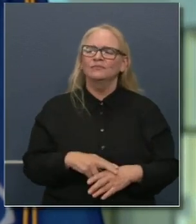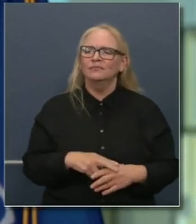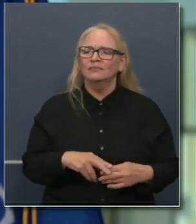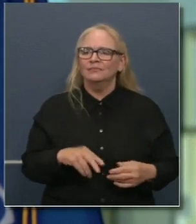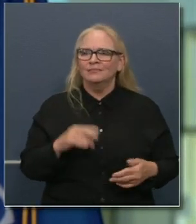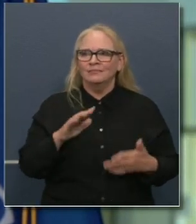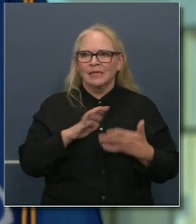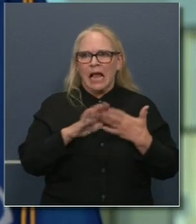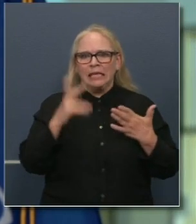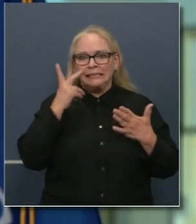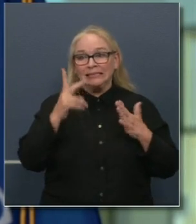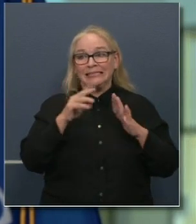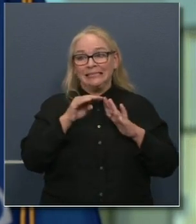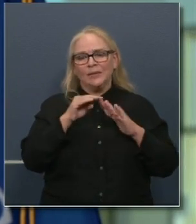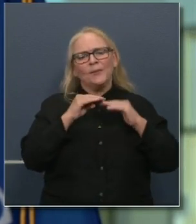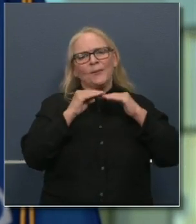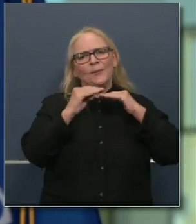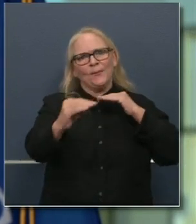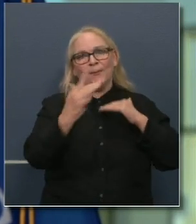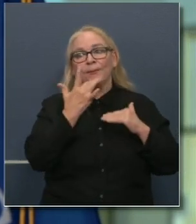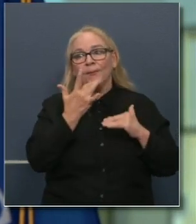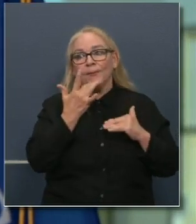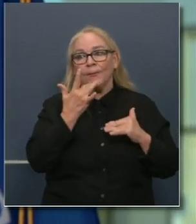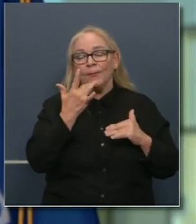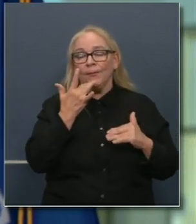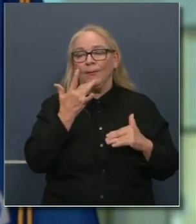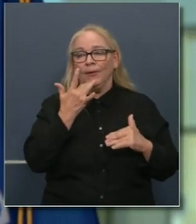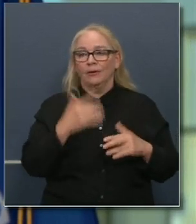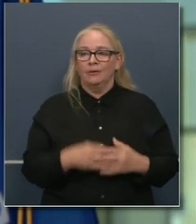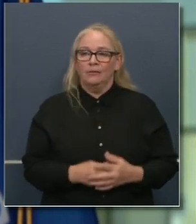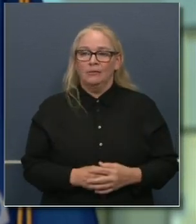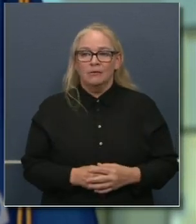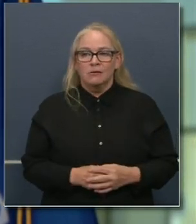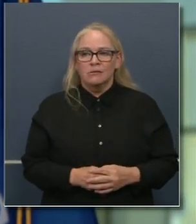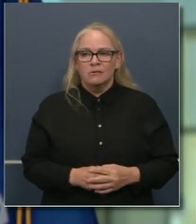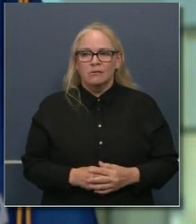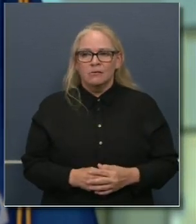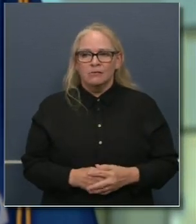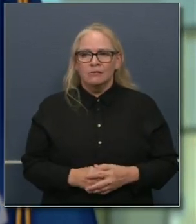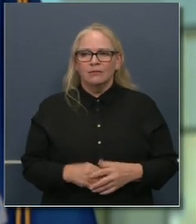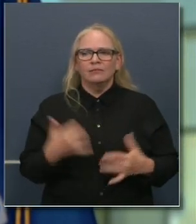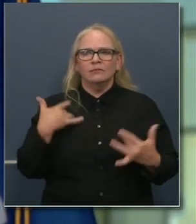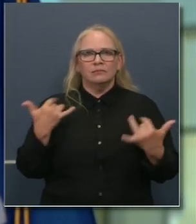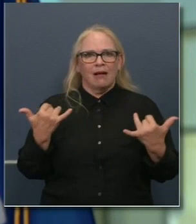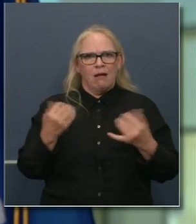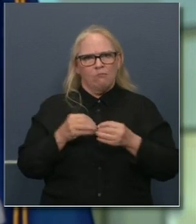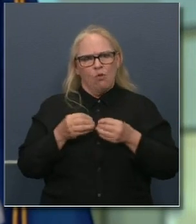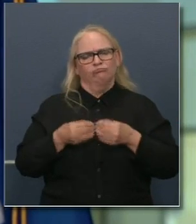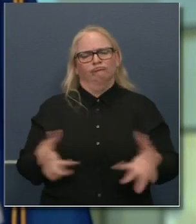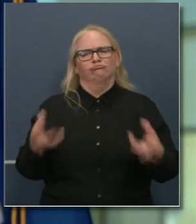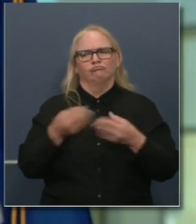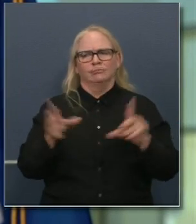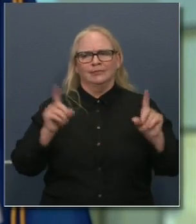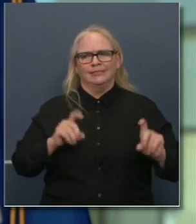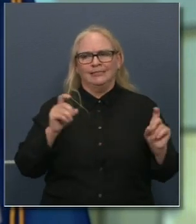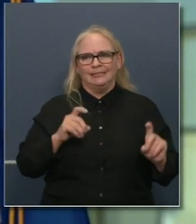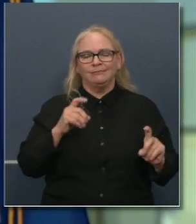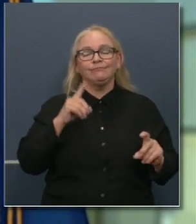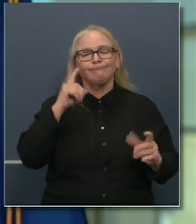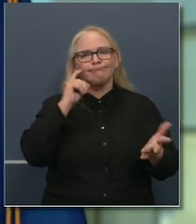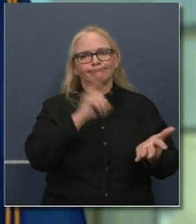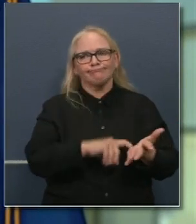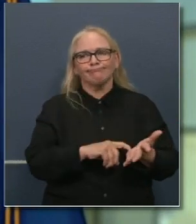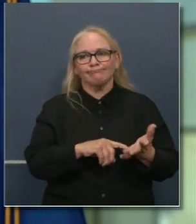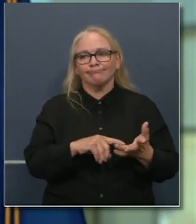will see. I think we're doing a lot more testing. We know that we're seeing more transmission as evidenced by the